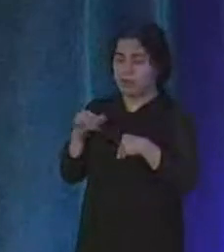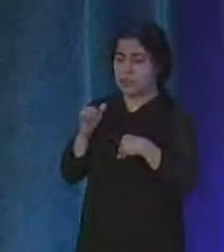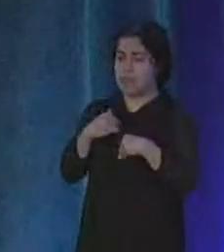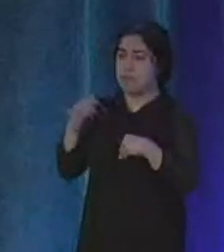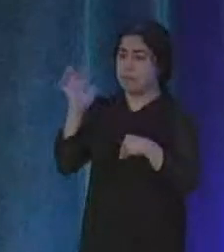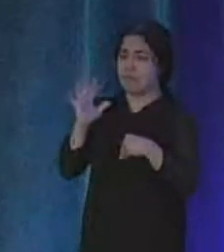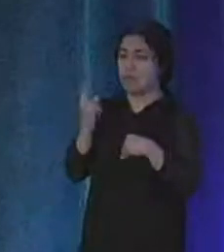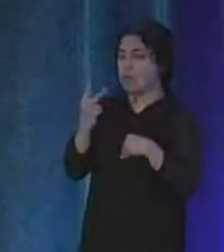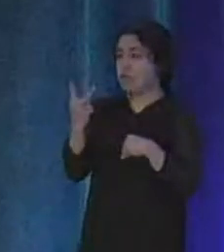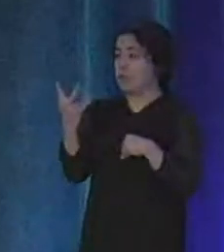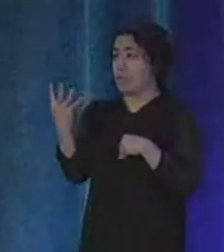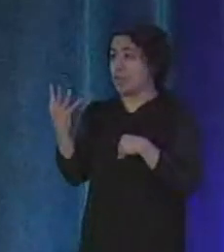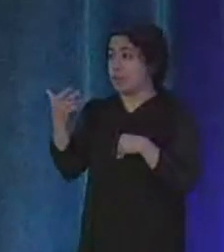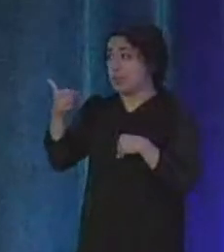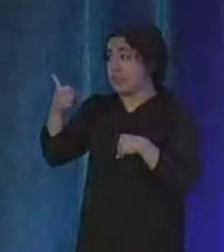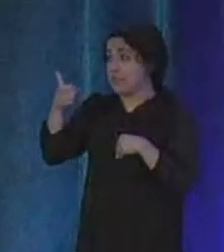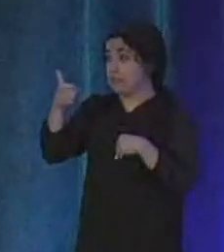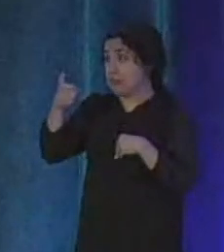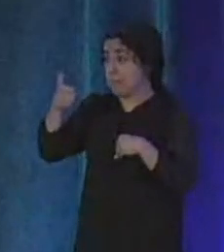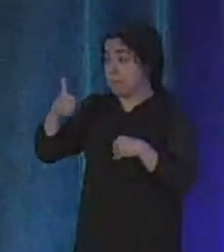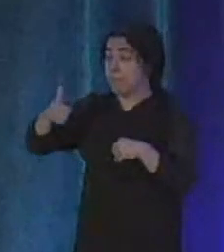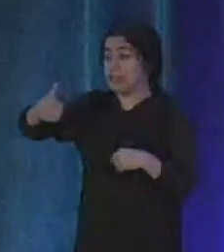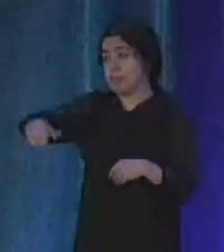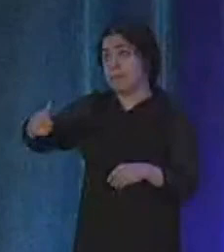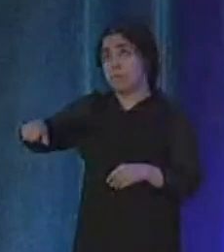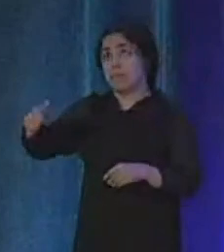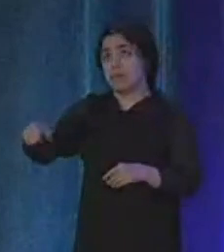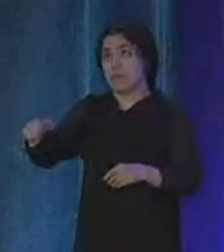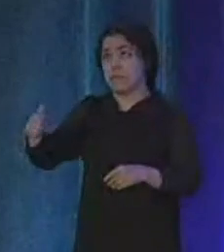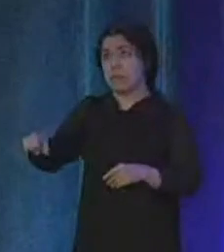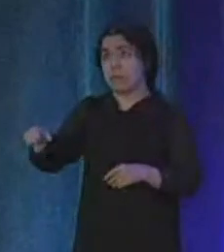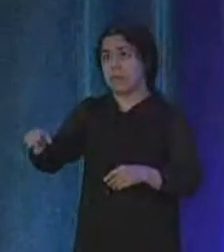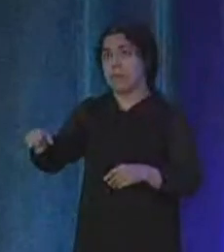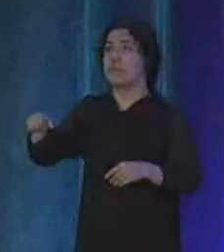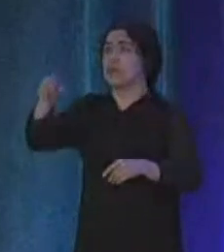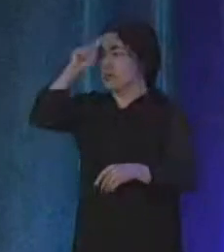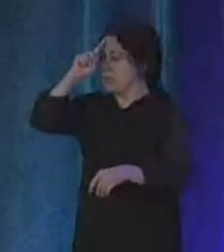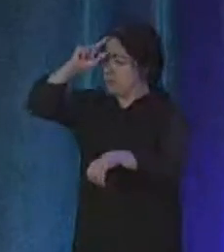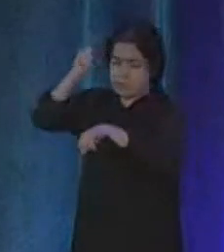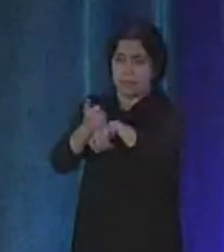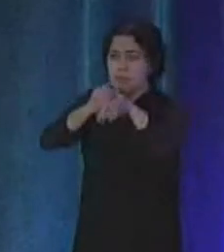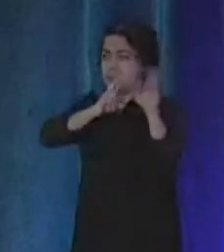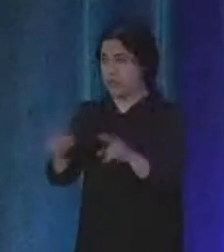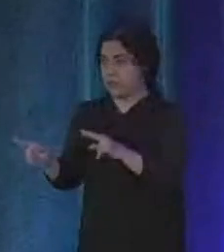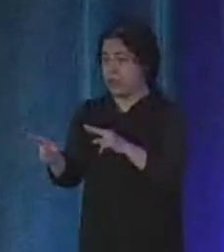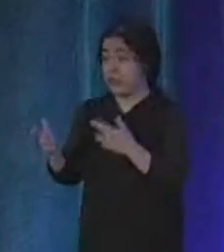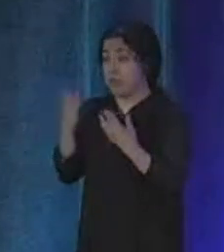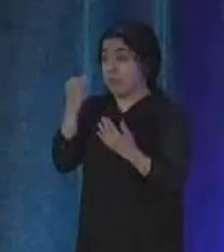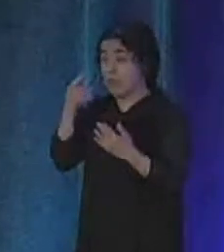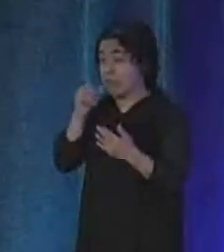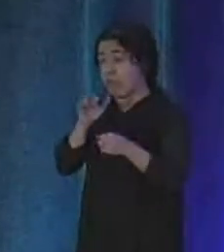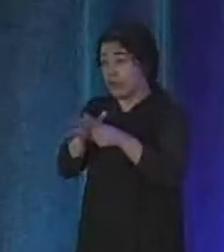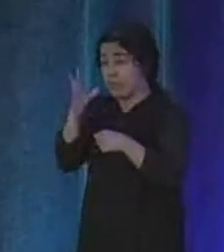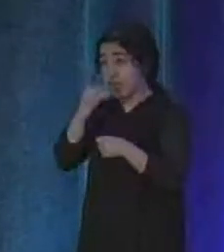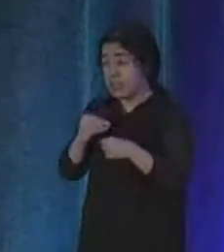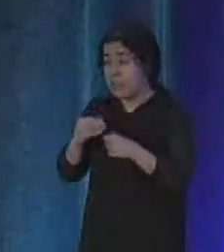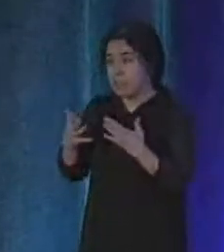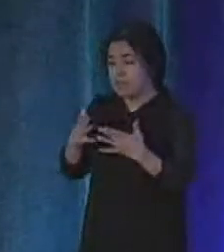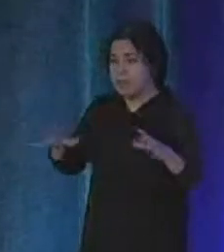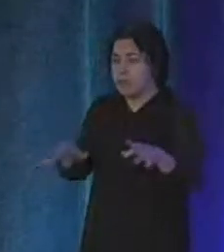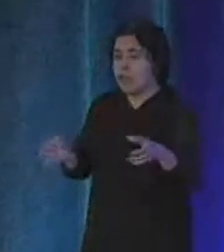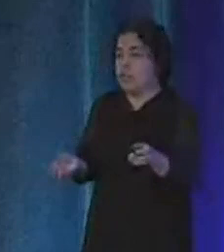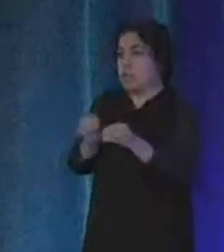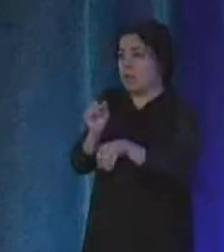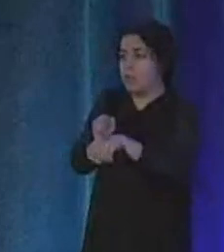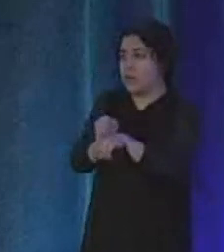1, 2, 3, 4 taps, and I'm pretty much in. There might be something a little bit extra to do that day if I didn't get enough sleep or something or whatever, right? But